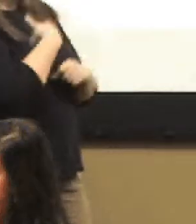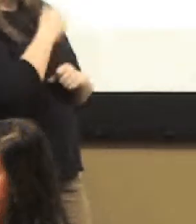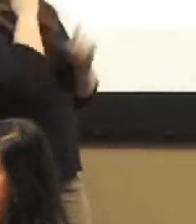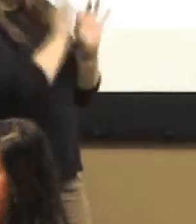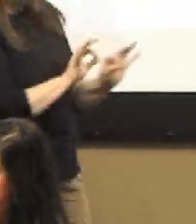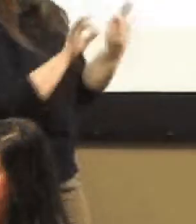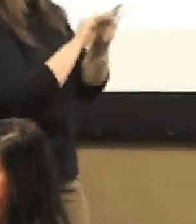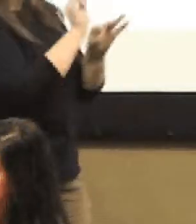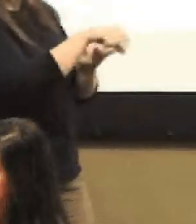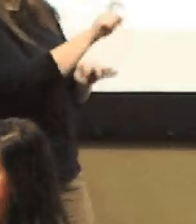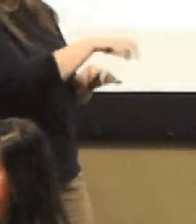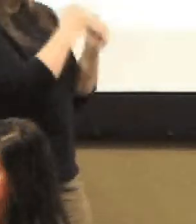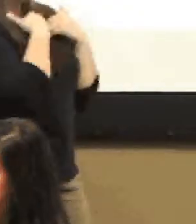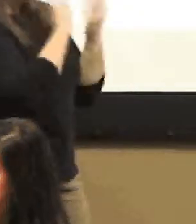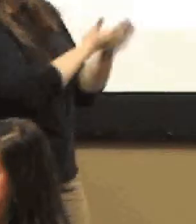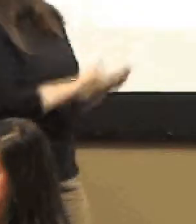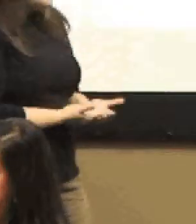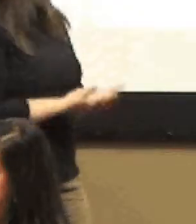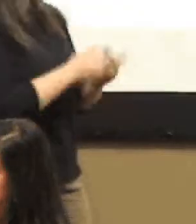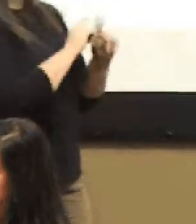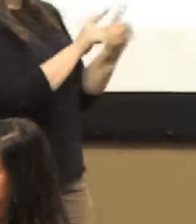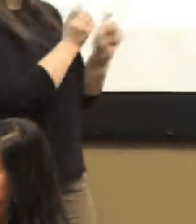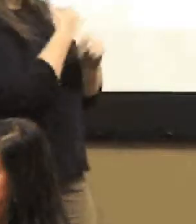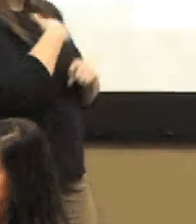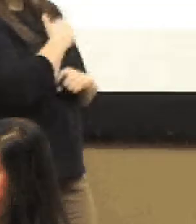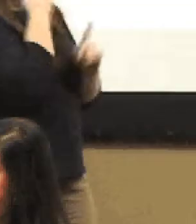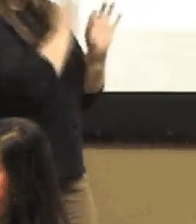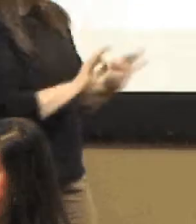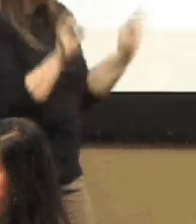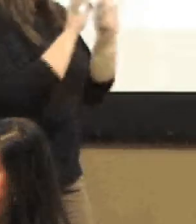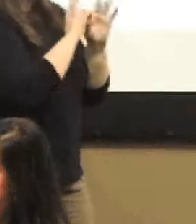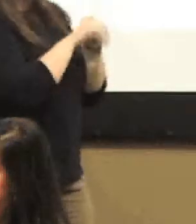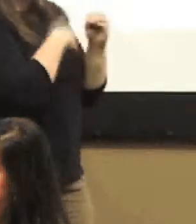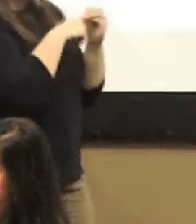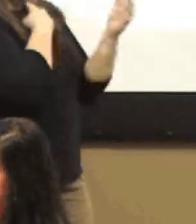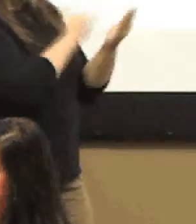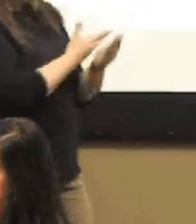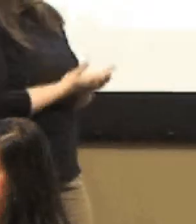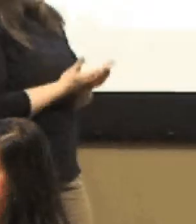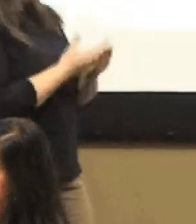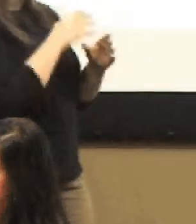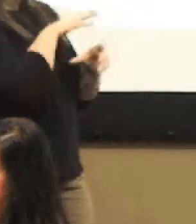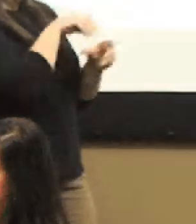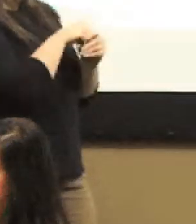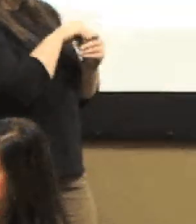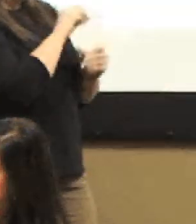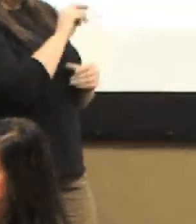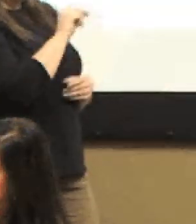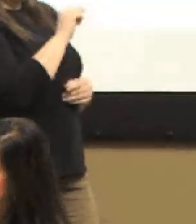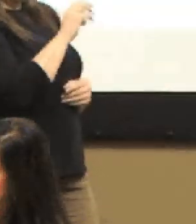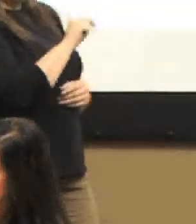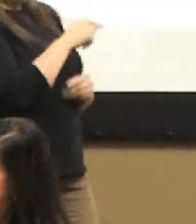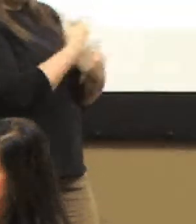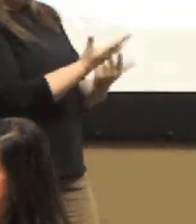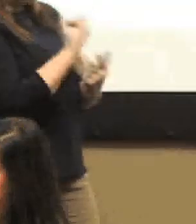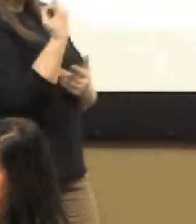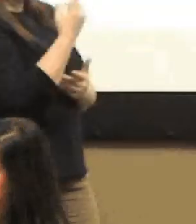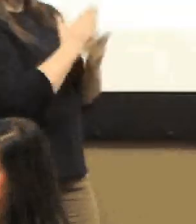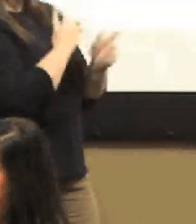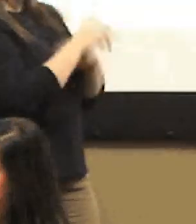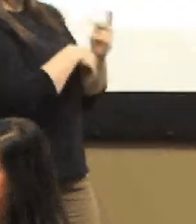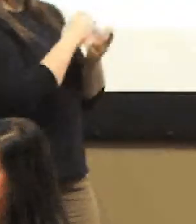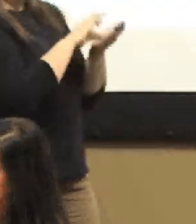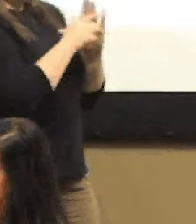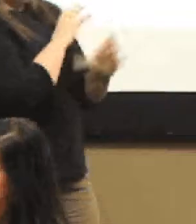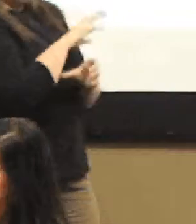care. Yes, you have to have the facts, but make us care about the facts. Put them in the context that gives them some sort of